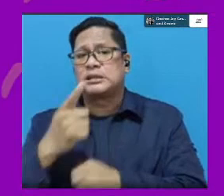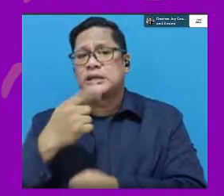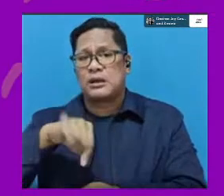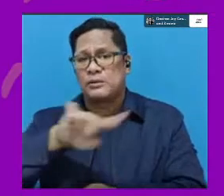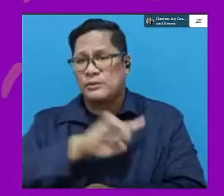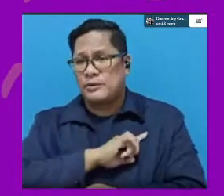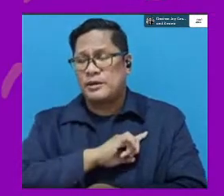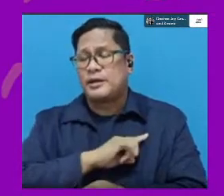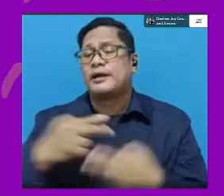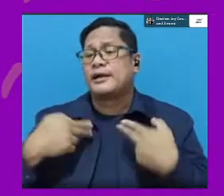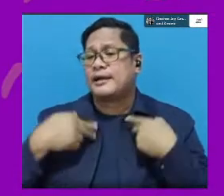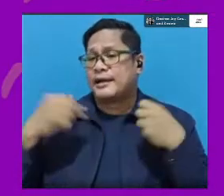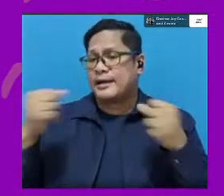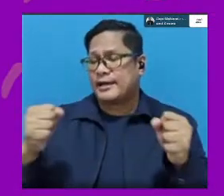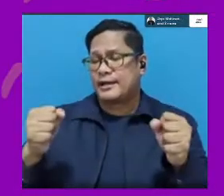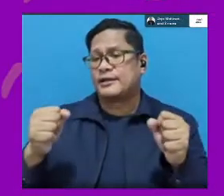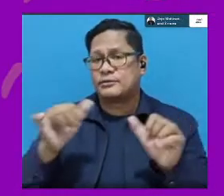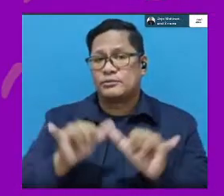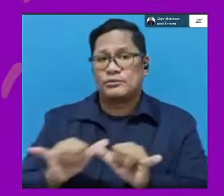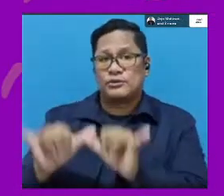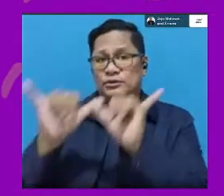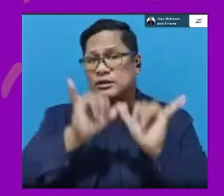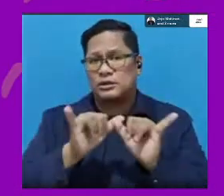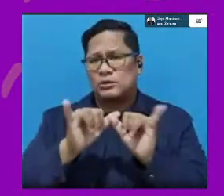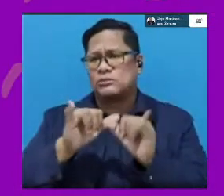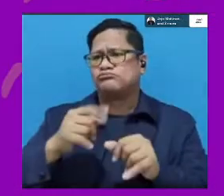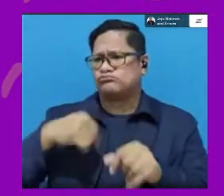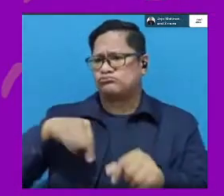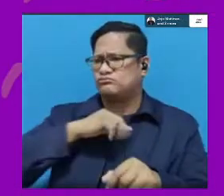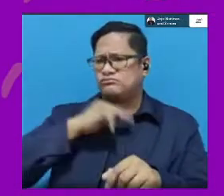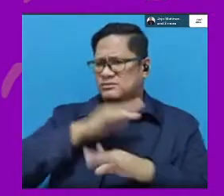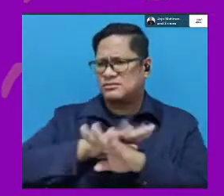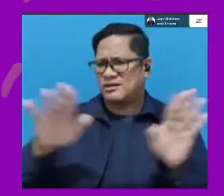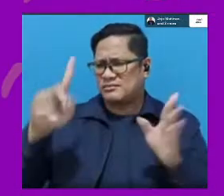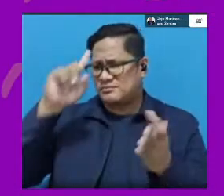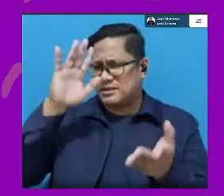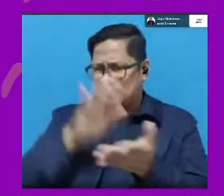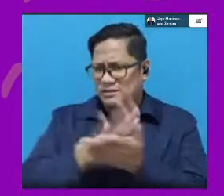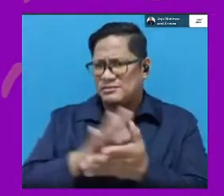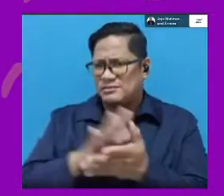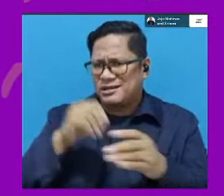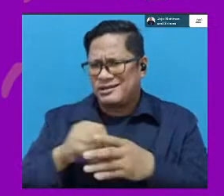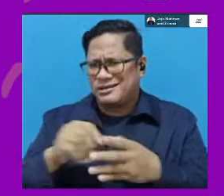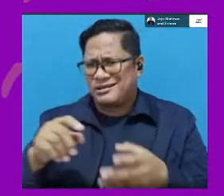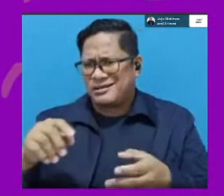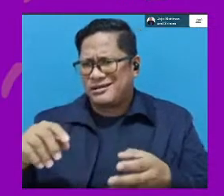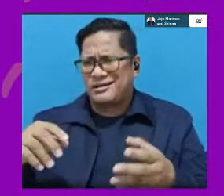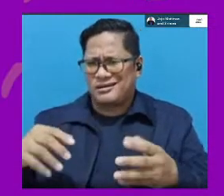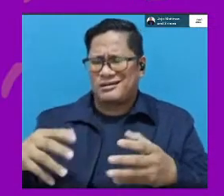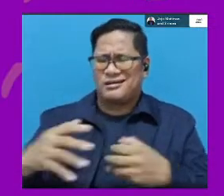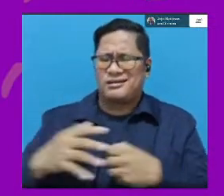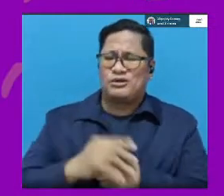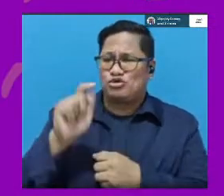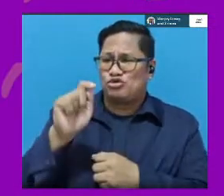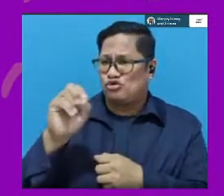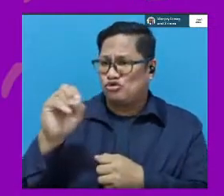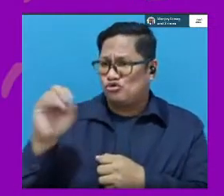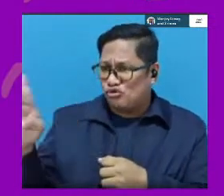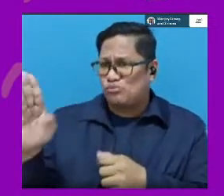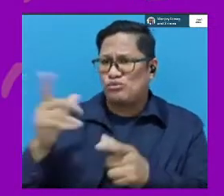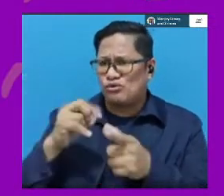health protocols. We did not believe in tuog-tuog. We did not believe in many other